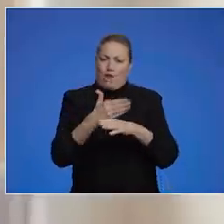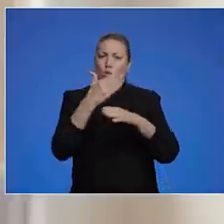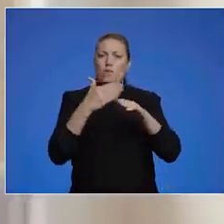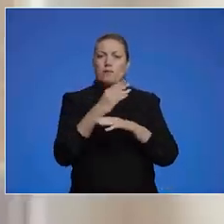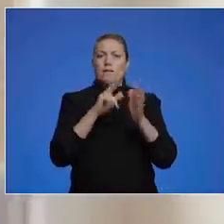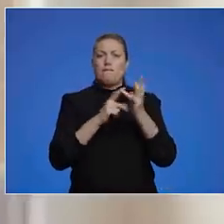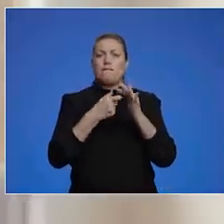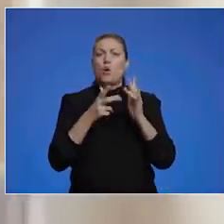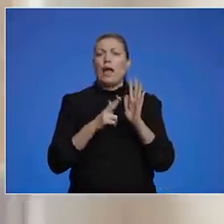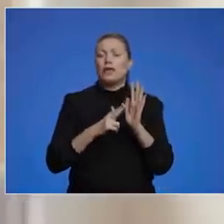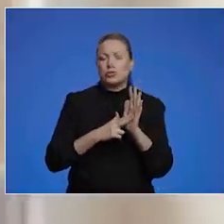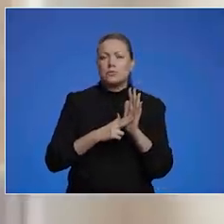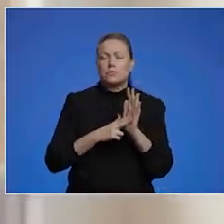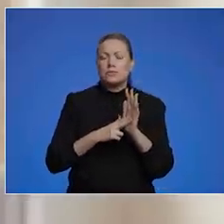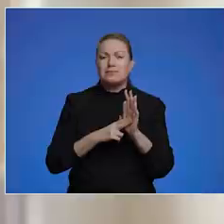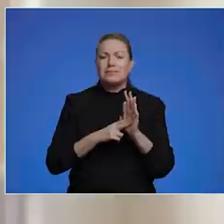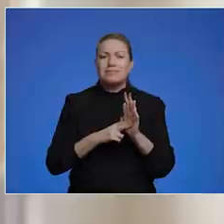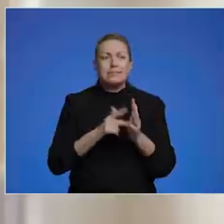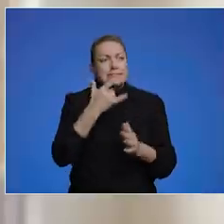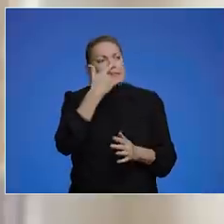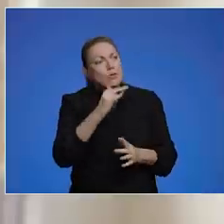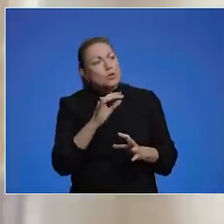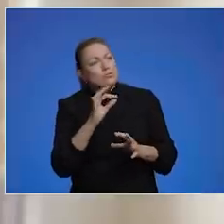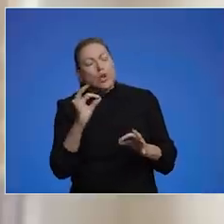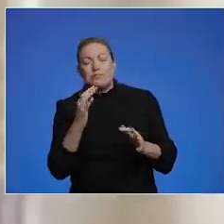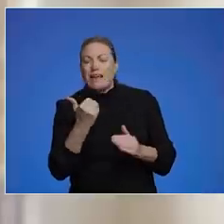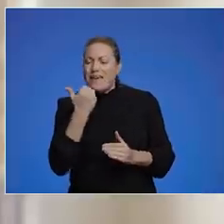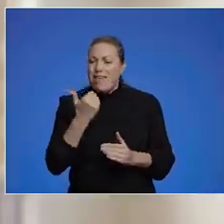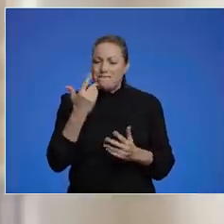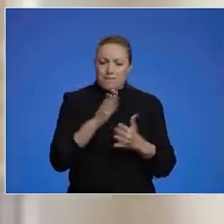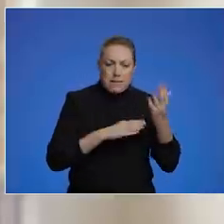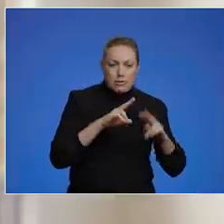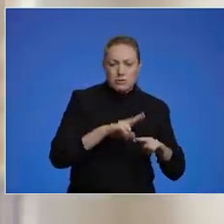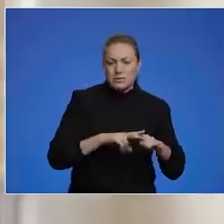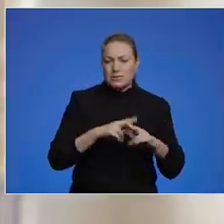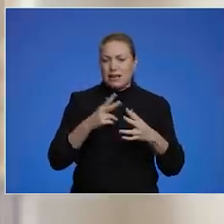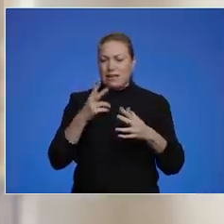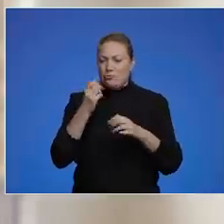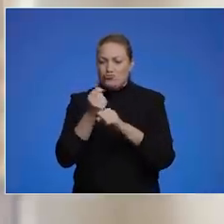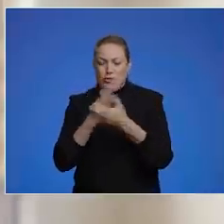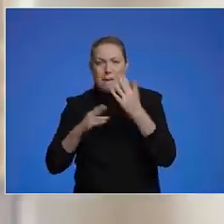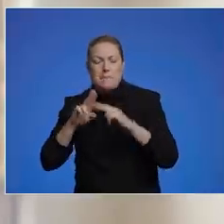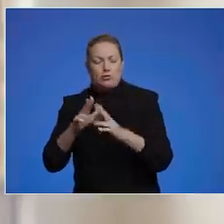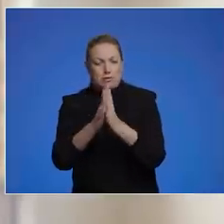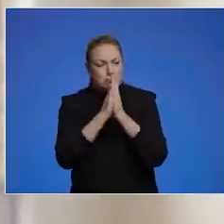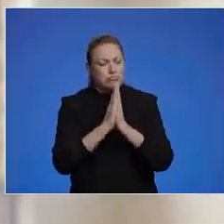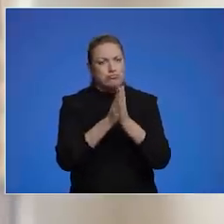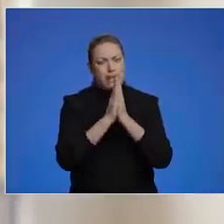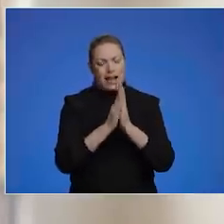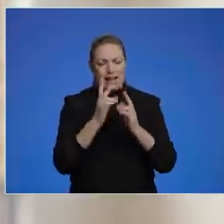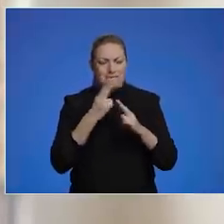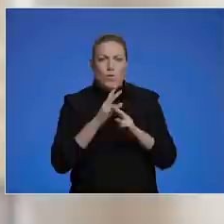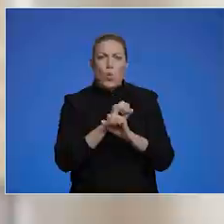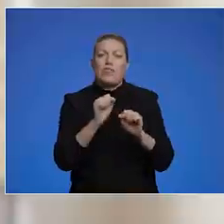not enough parents and grandparents are willing to graze their knees in prayer for